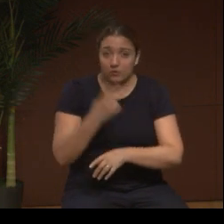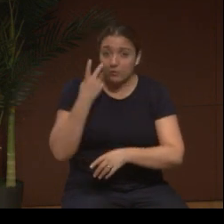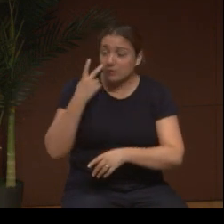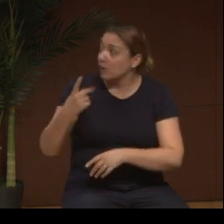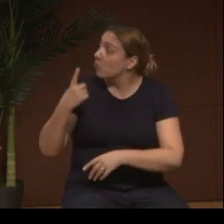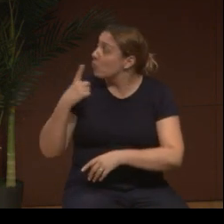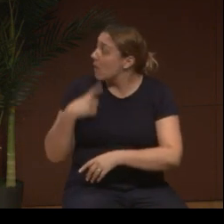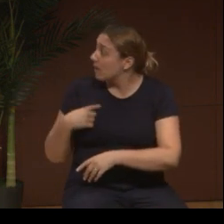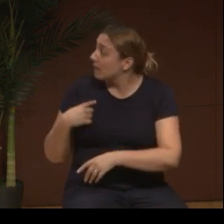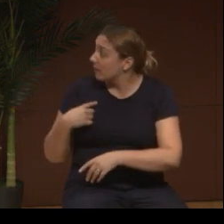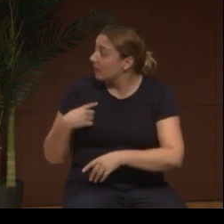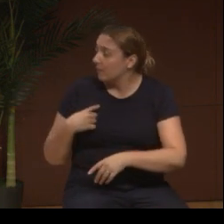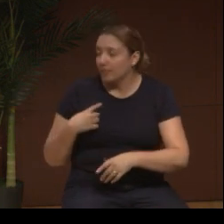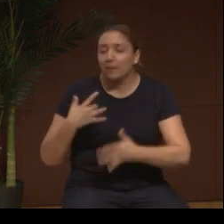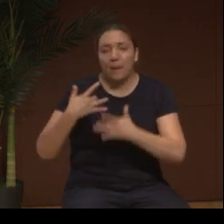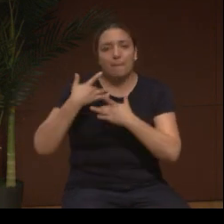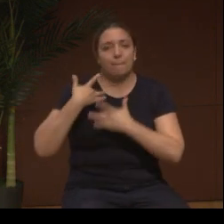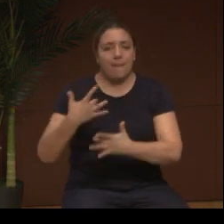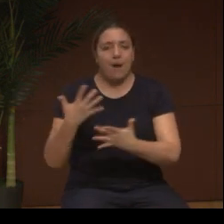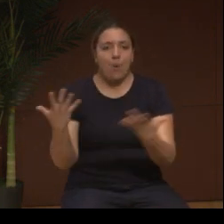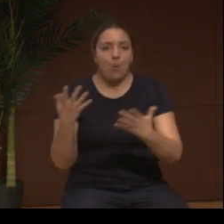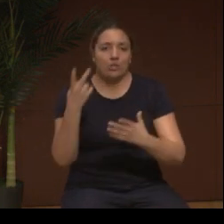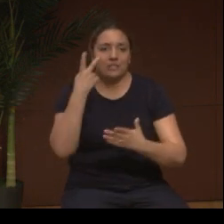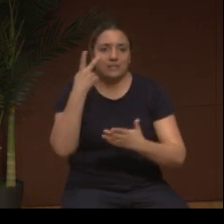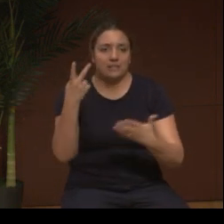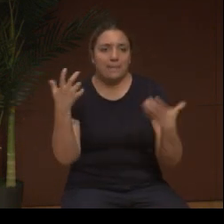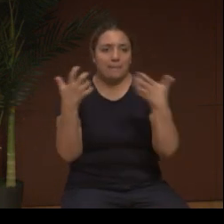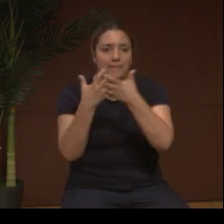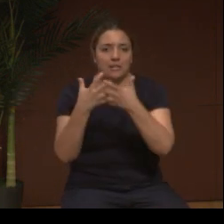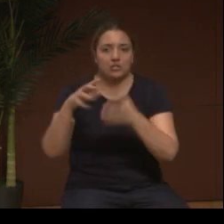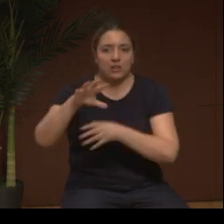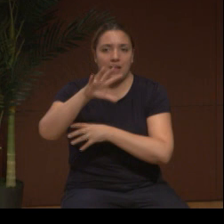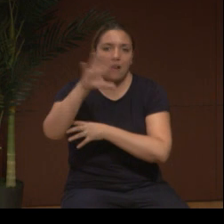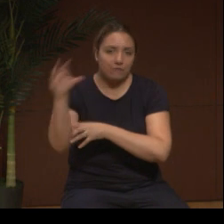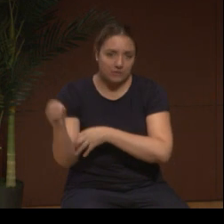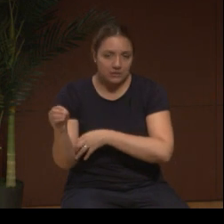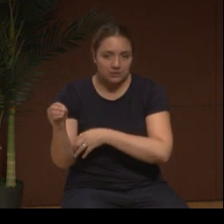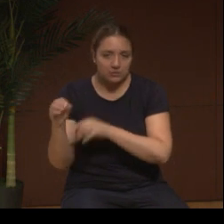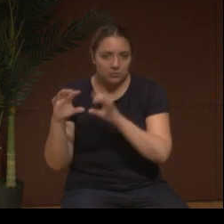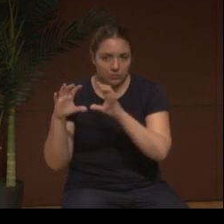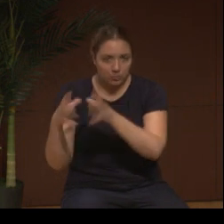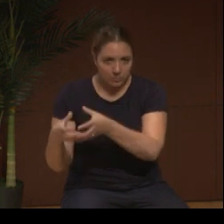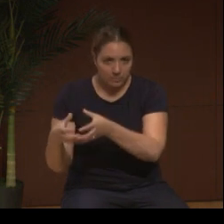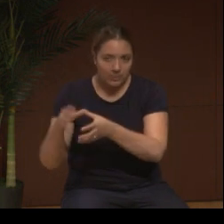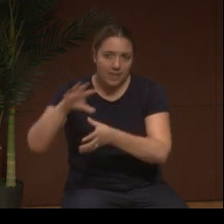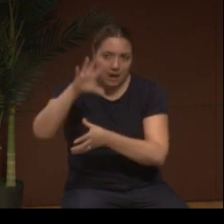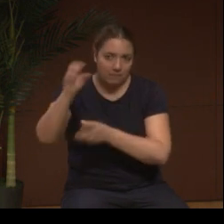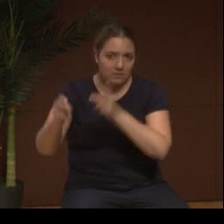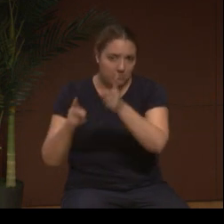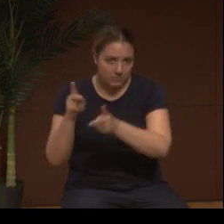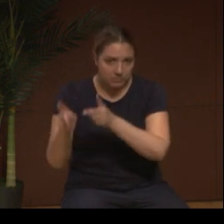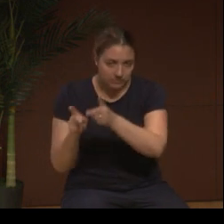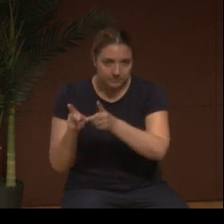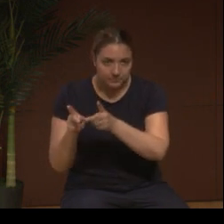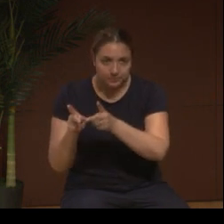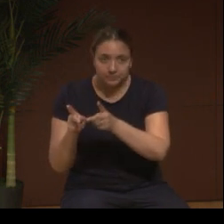block of color, that's typically what you see or is assigned to Africans, okay, or African populations.